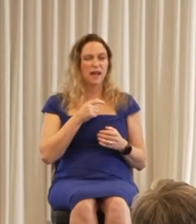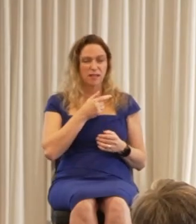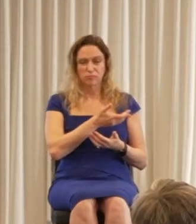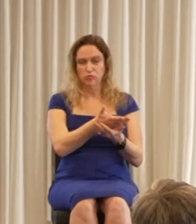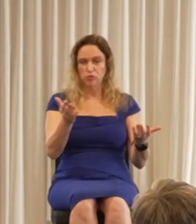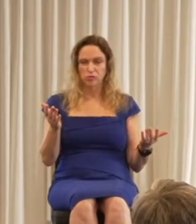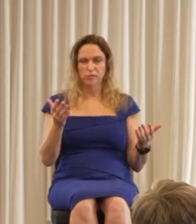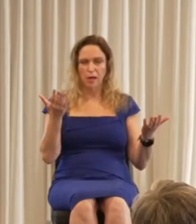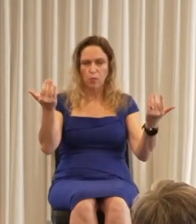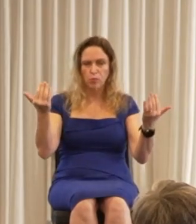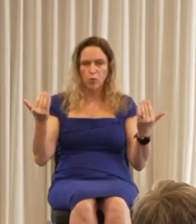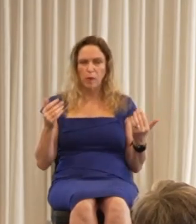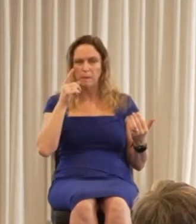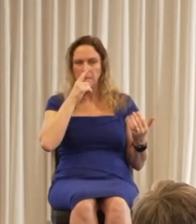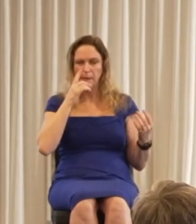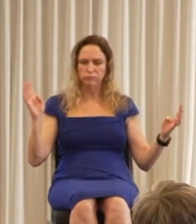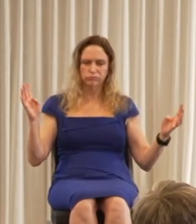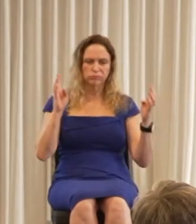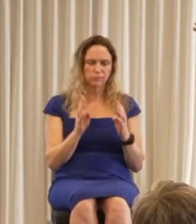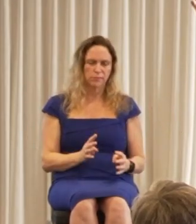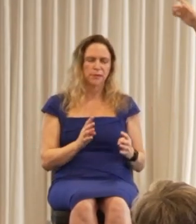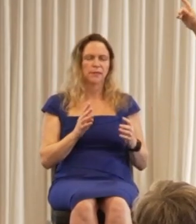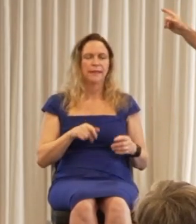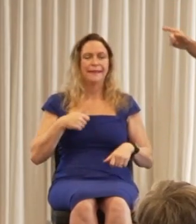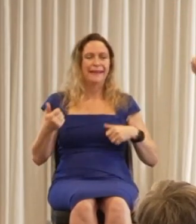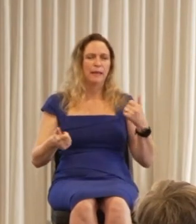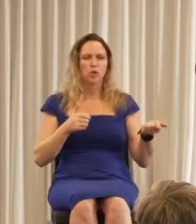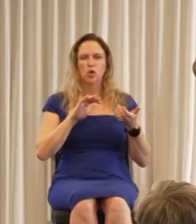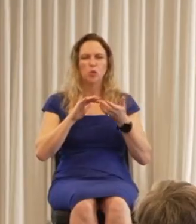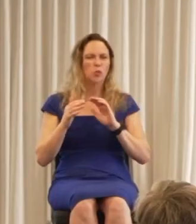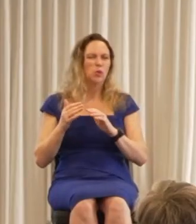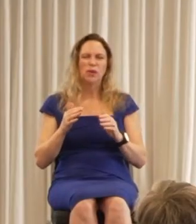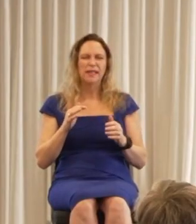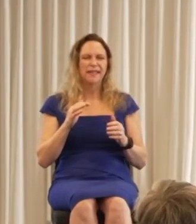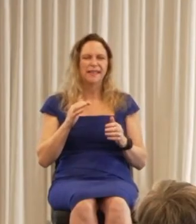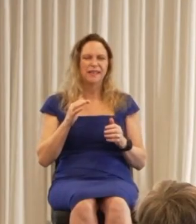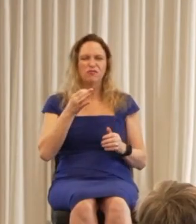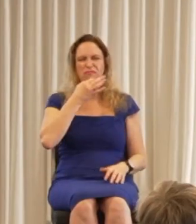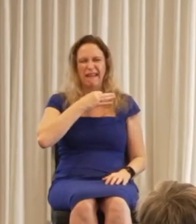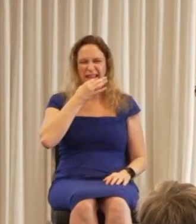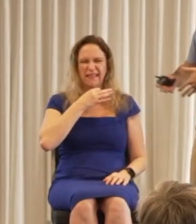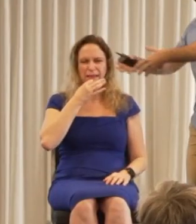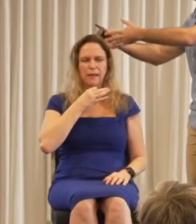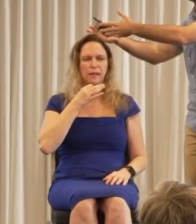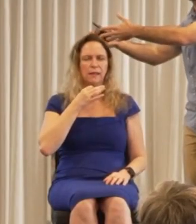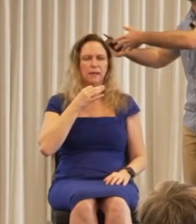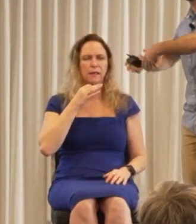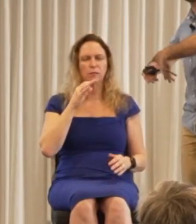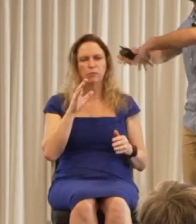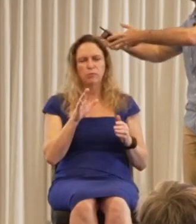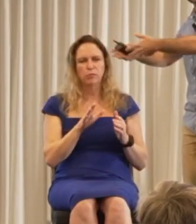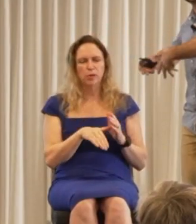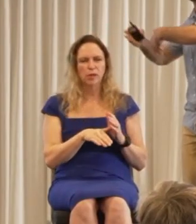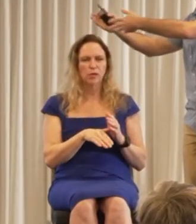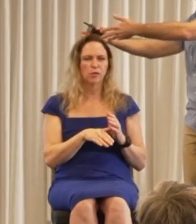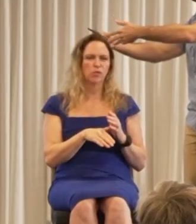fold. Neighborhoods and community life haven't been as well exercised because we go one place for the